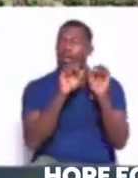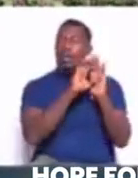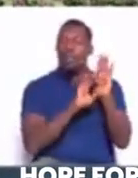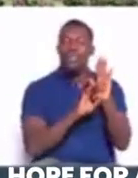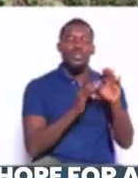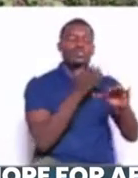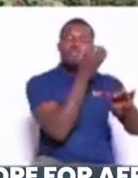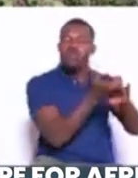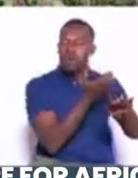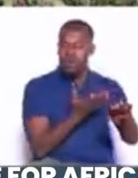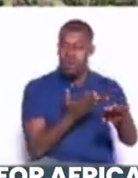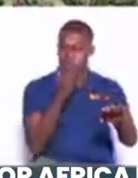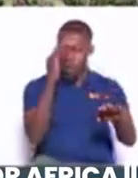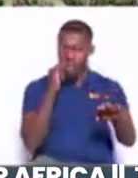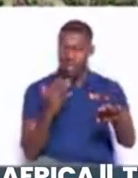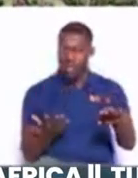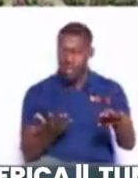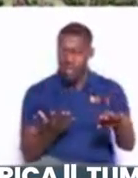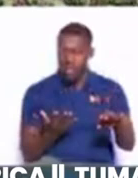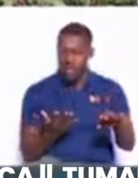stone? Why did he do that?